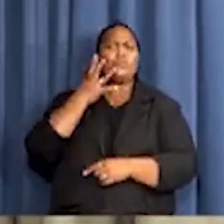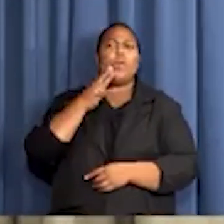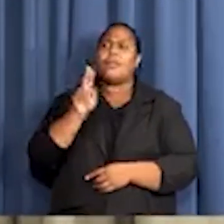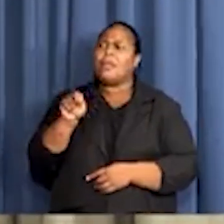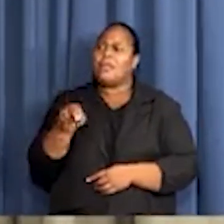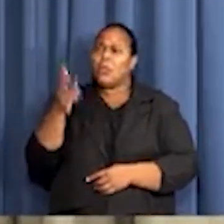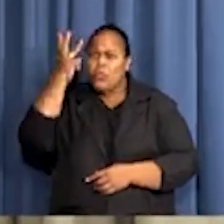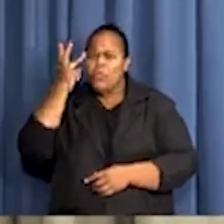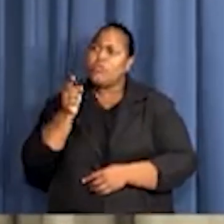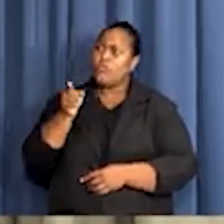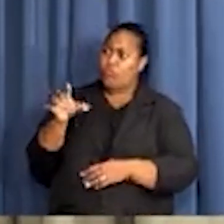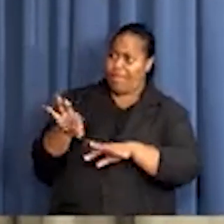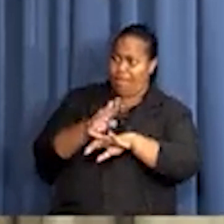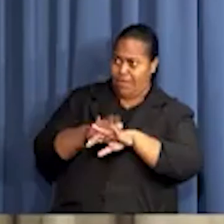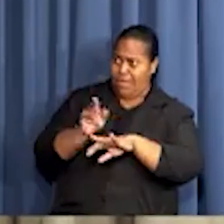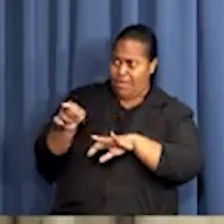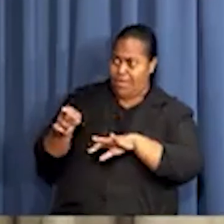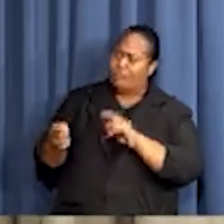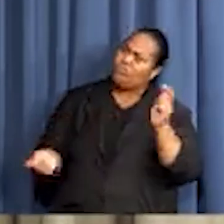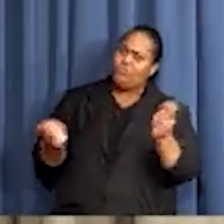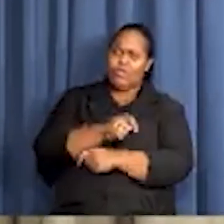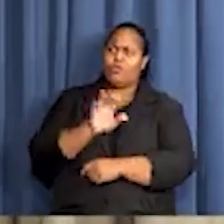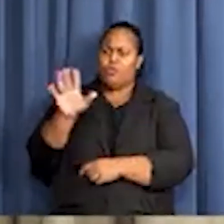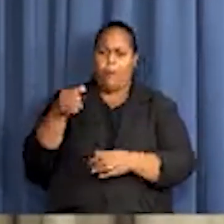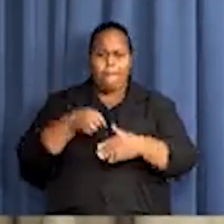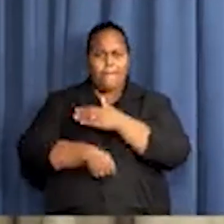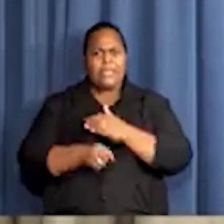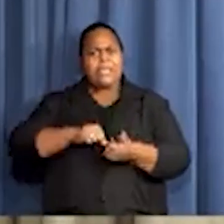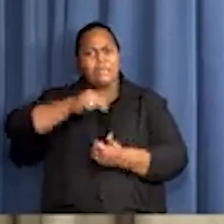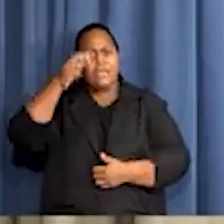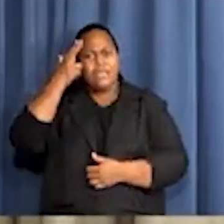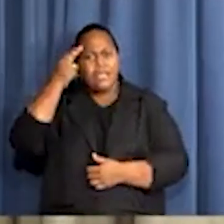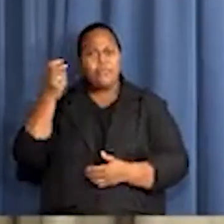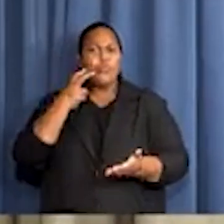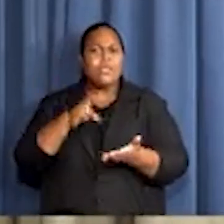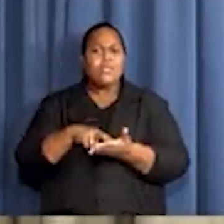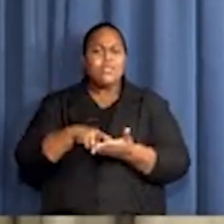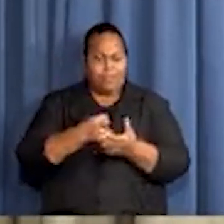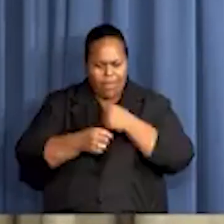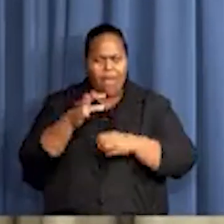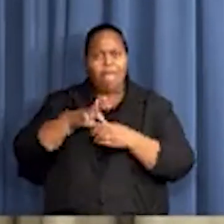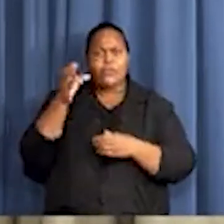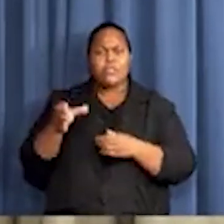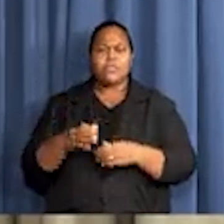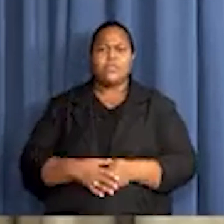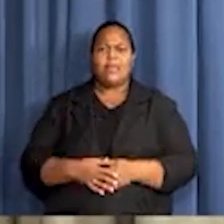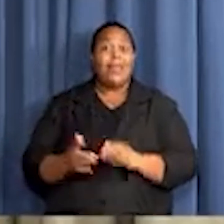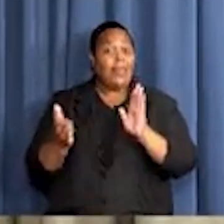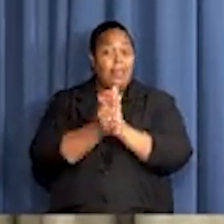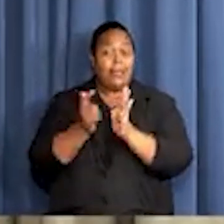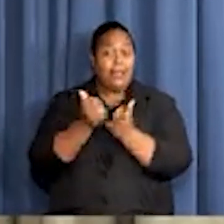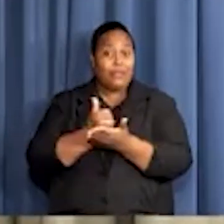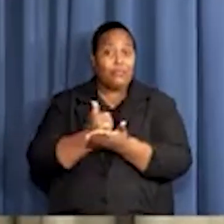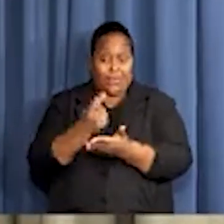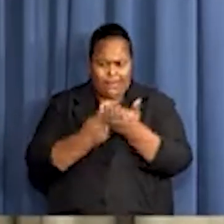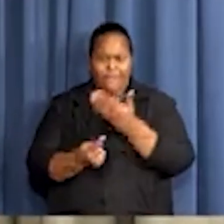required to revert to their birth certificate names to register as voters. Legal action was taken by